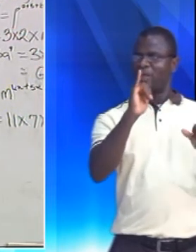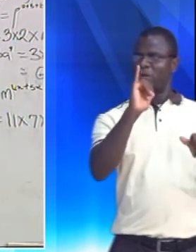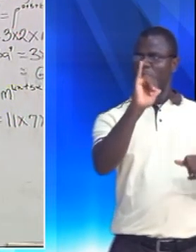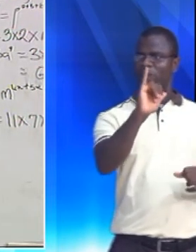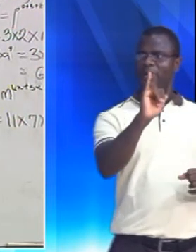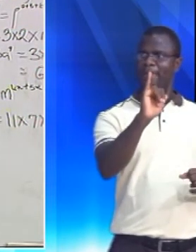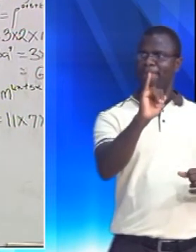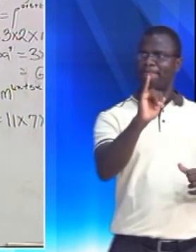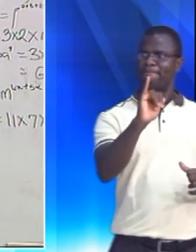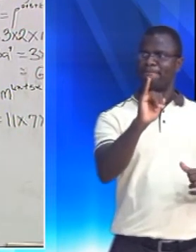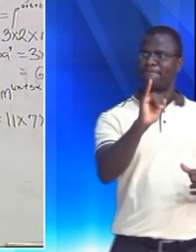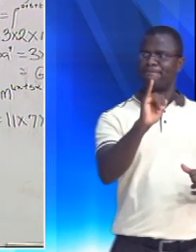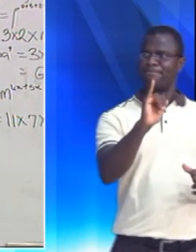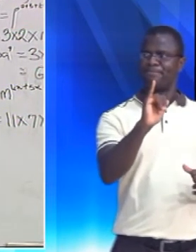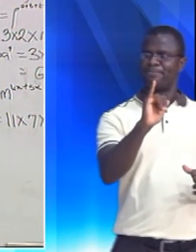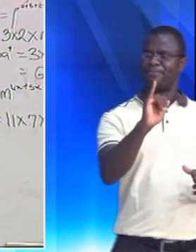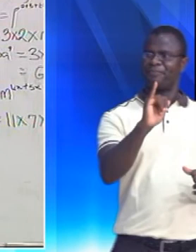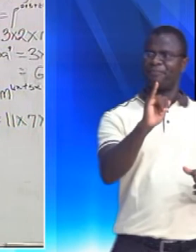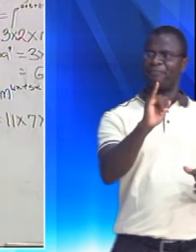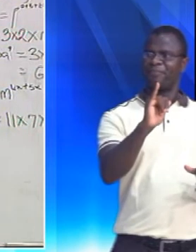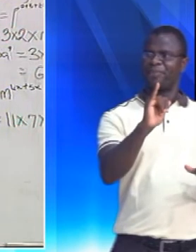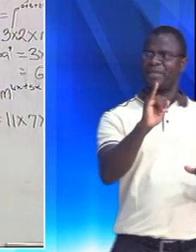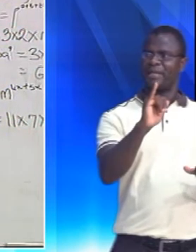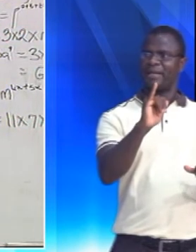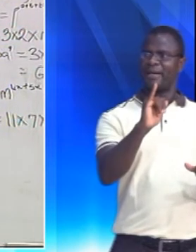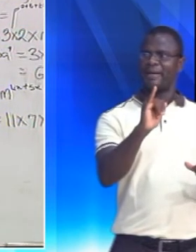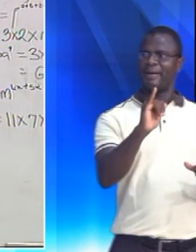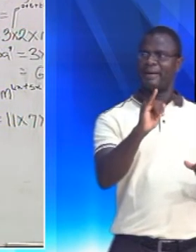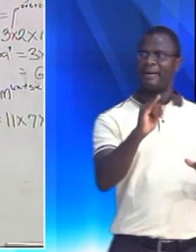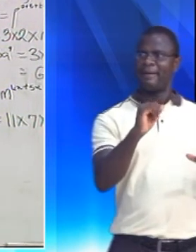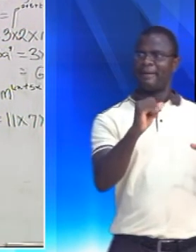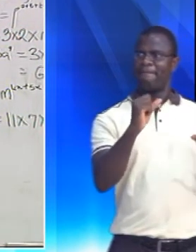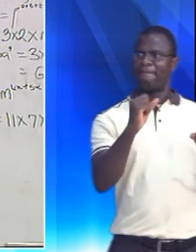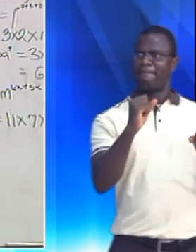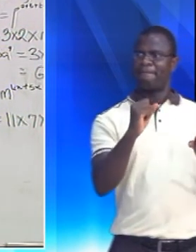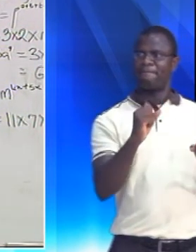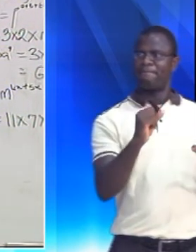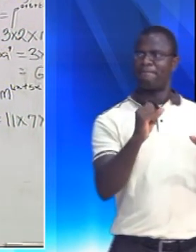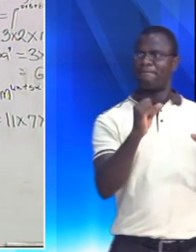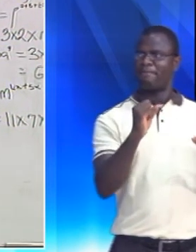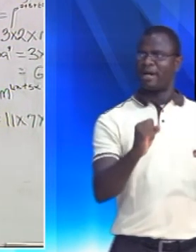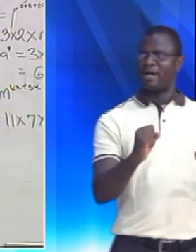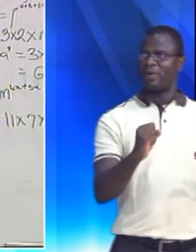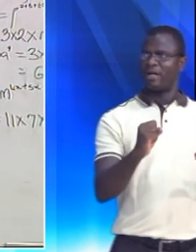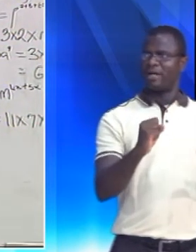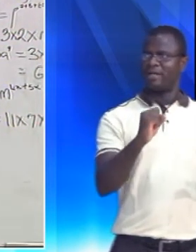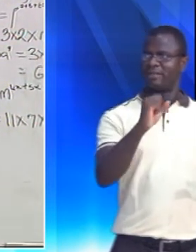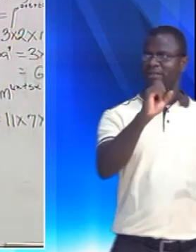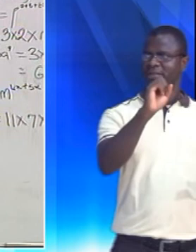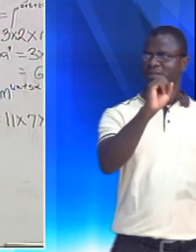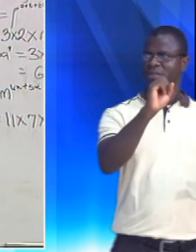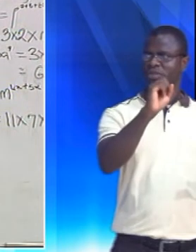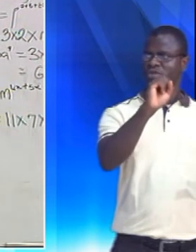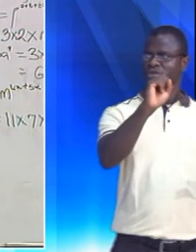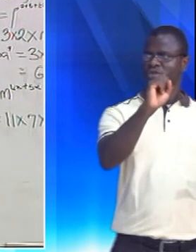Now, if we multiply by y, we say under division, we subtract the powers of